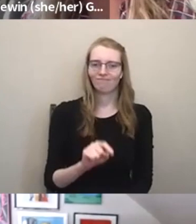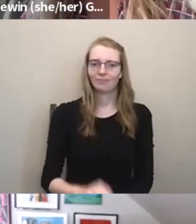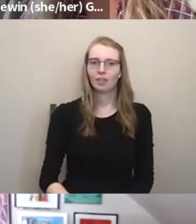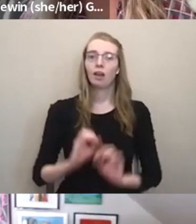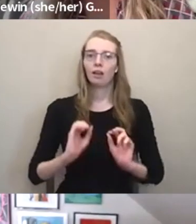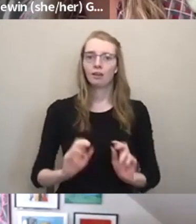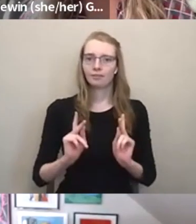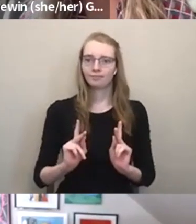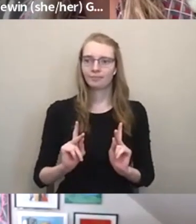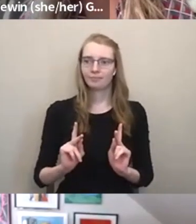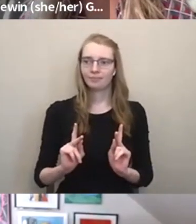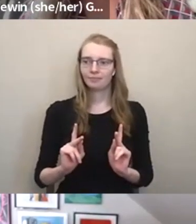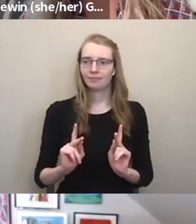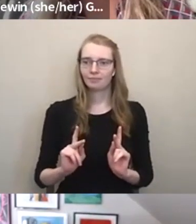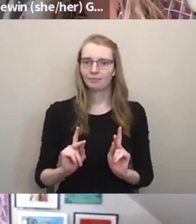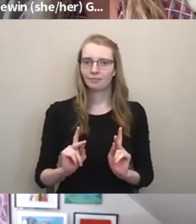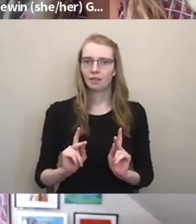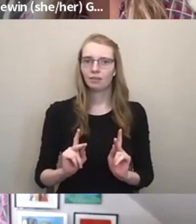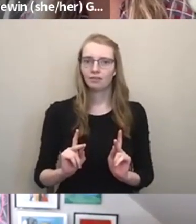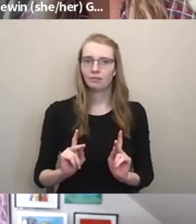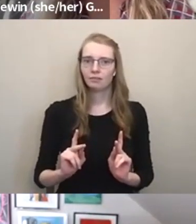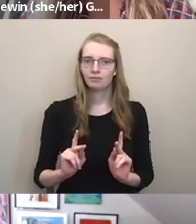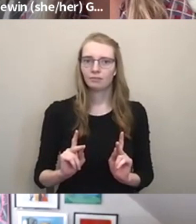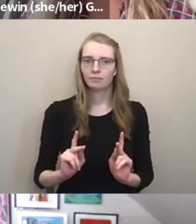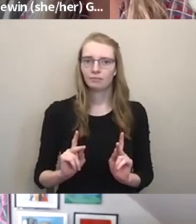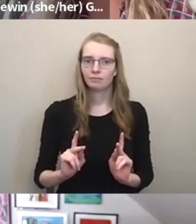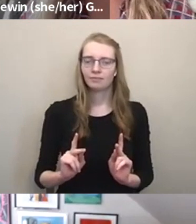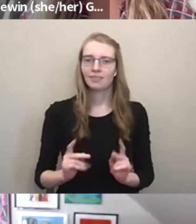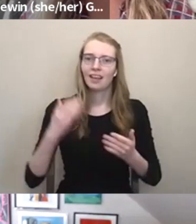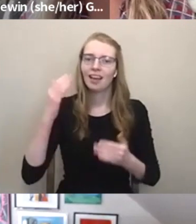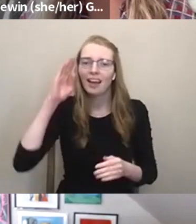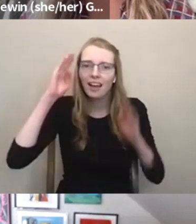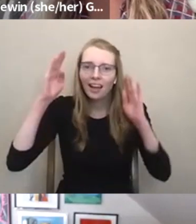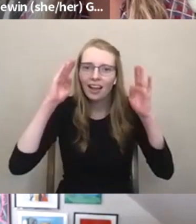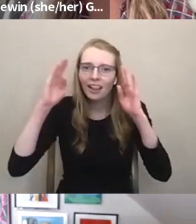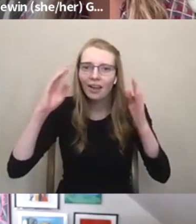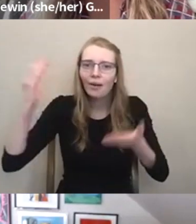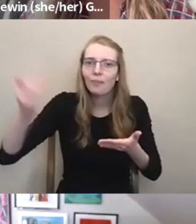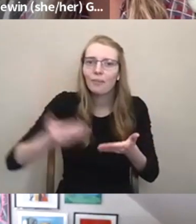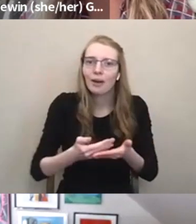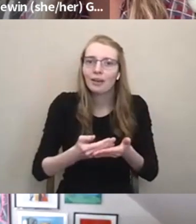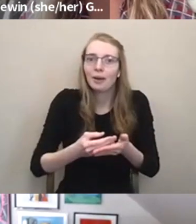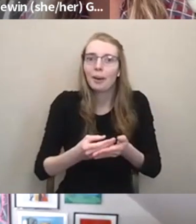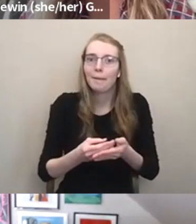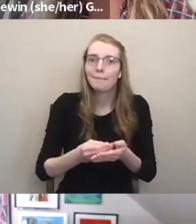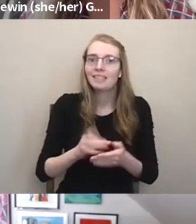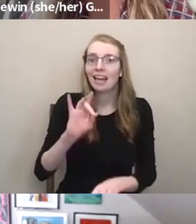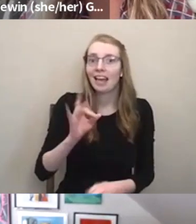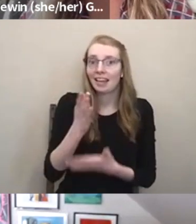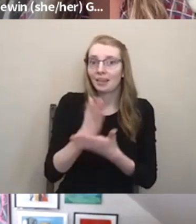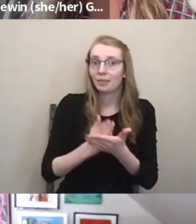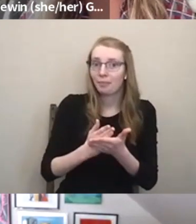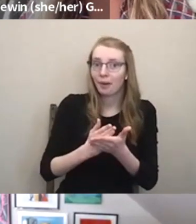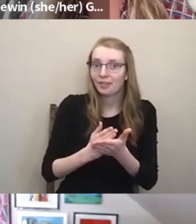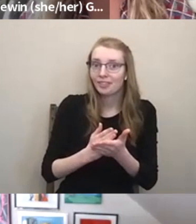Okay, so hello everyone, and welcome to this 8th session of OnCue Professional Development. OnCue Professional